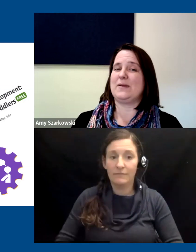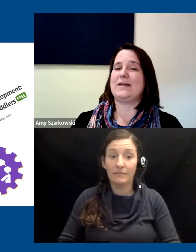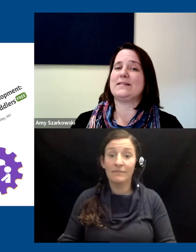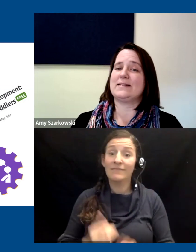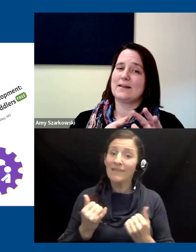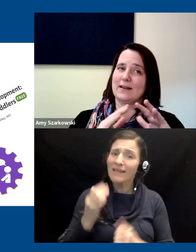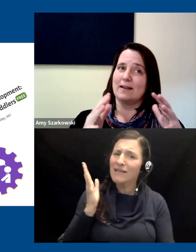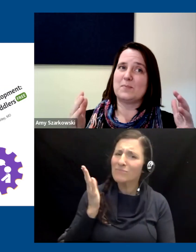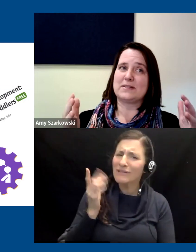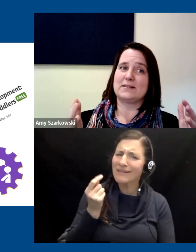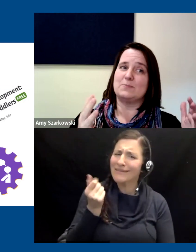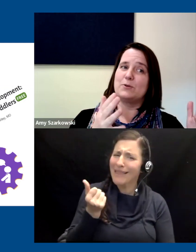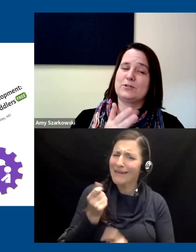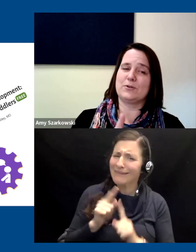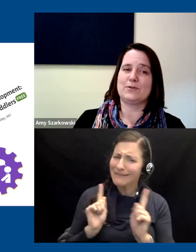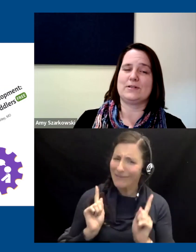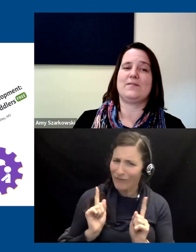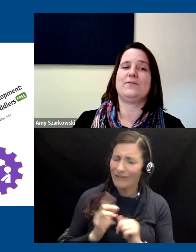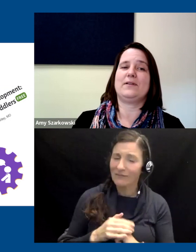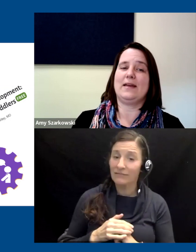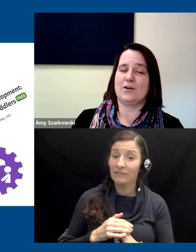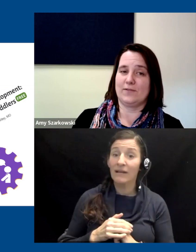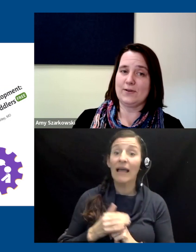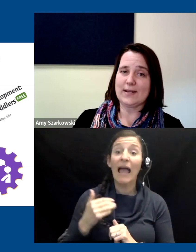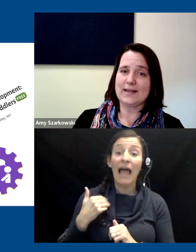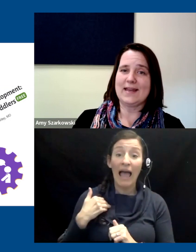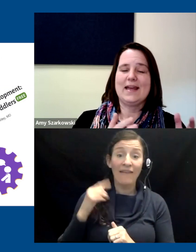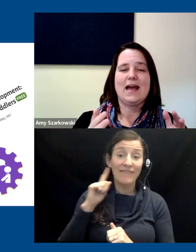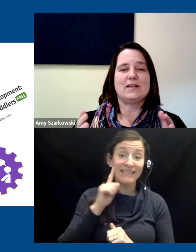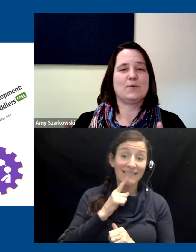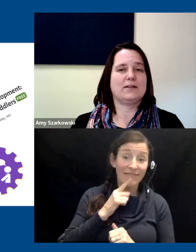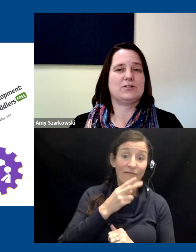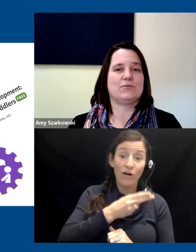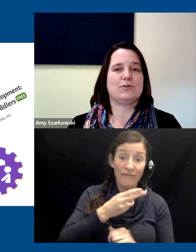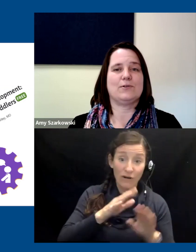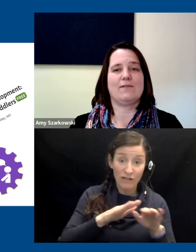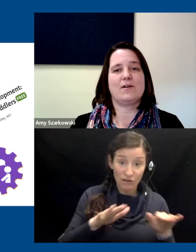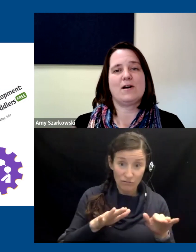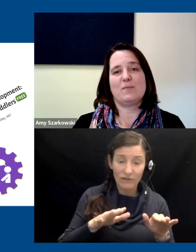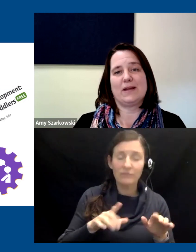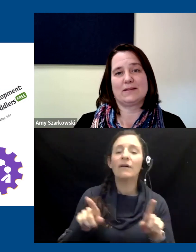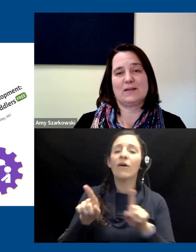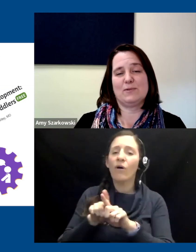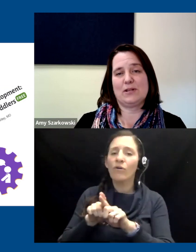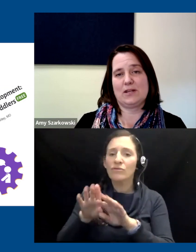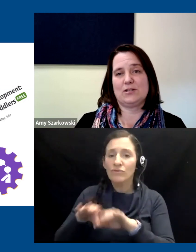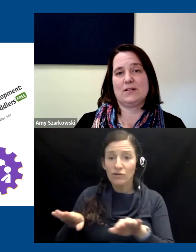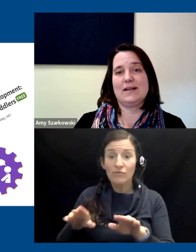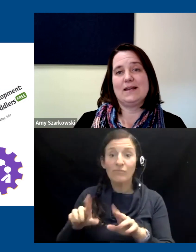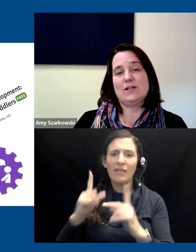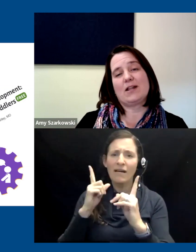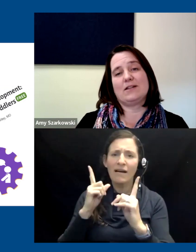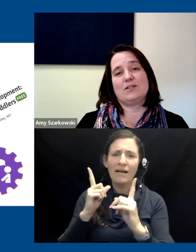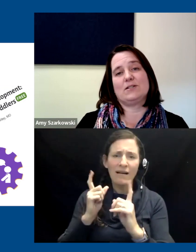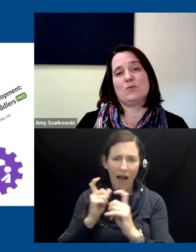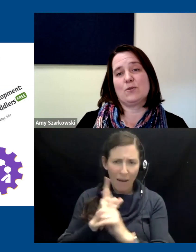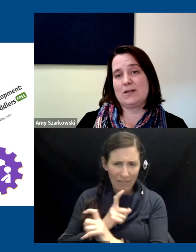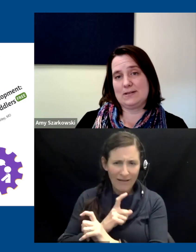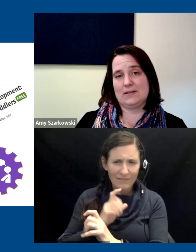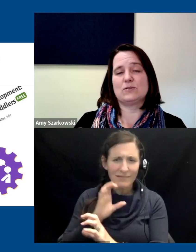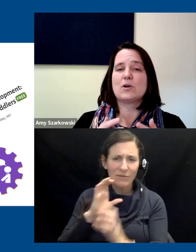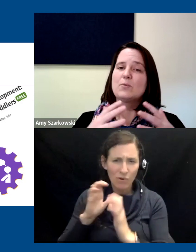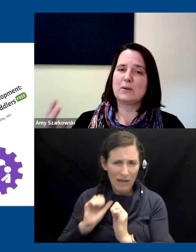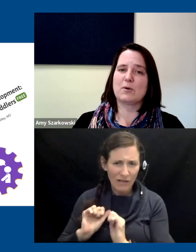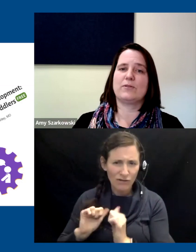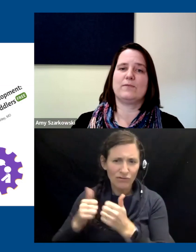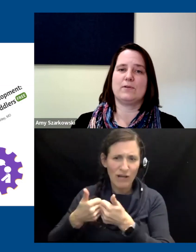bit different because it encompasses both children who are deaf and hard of hearing, as well as children who have complex communication challenges or